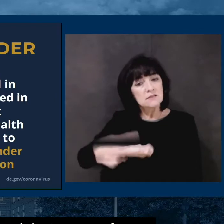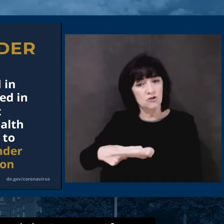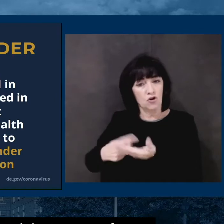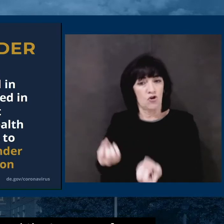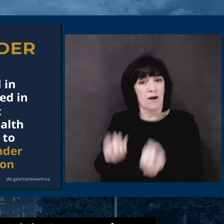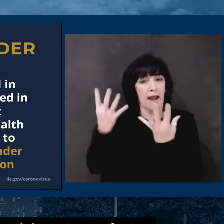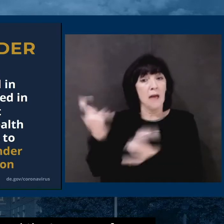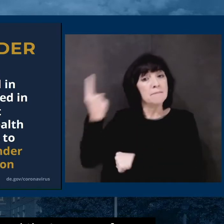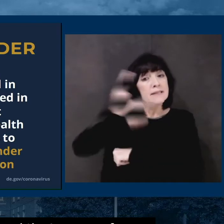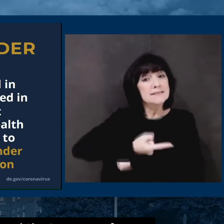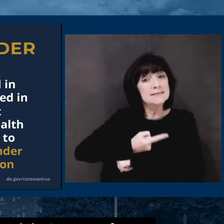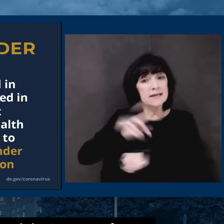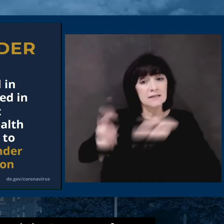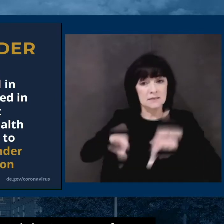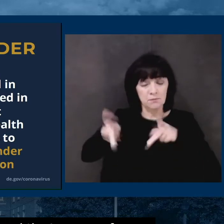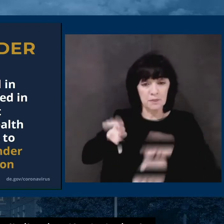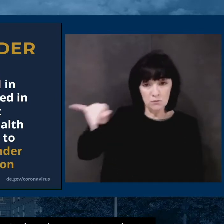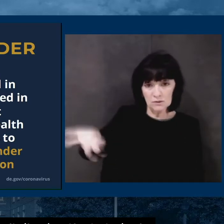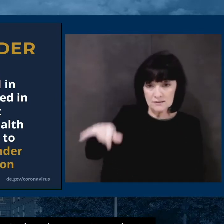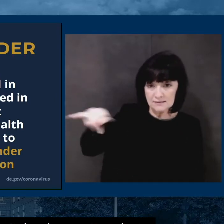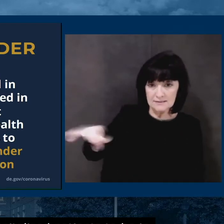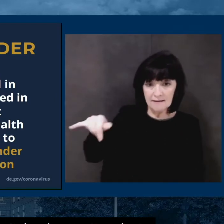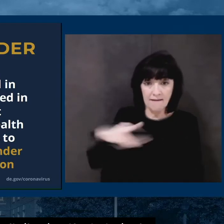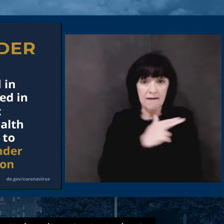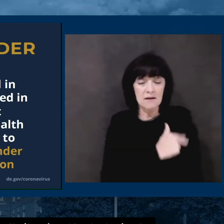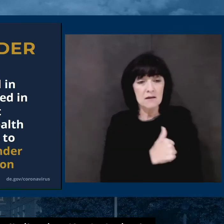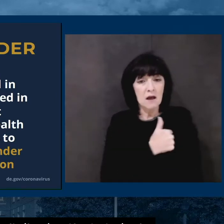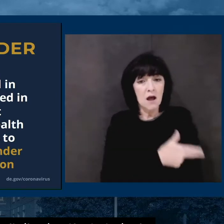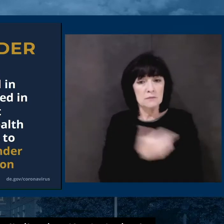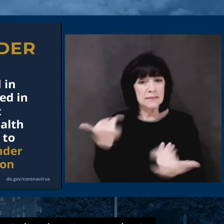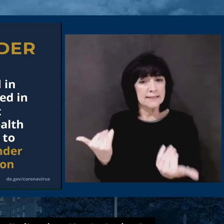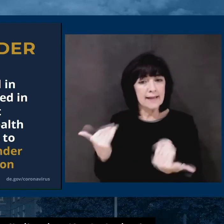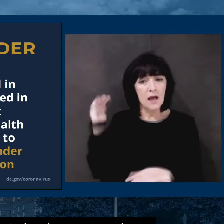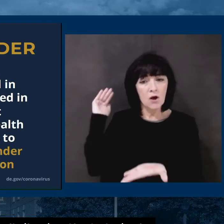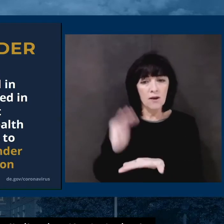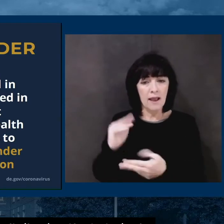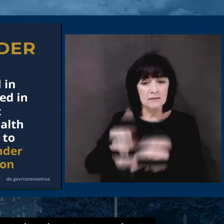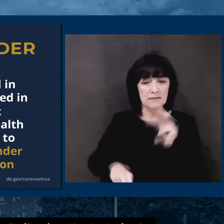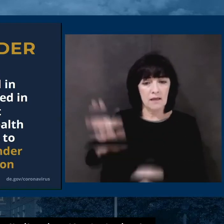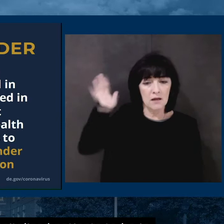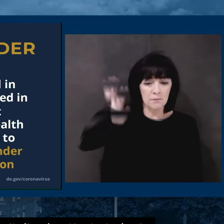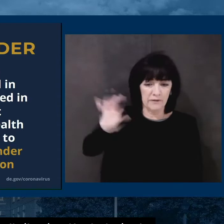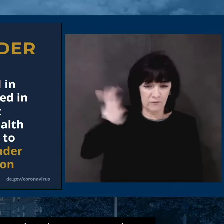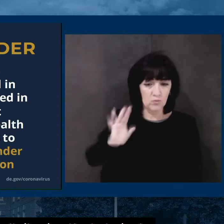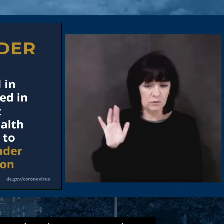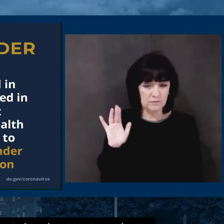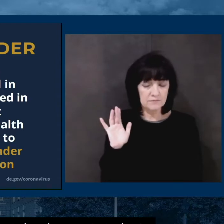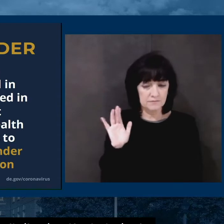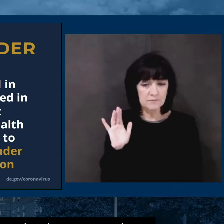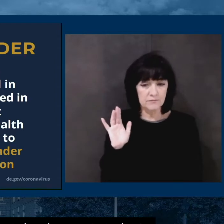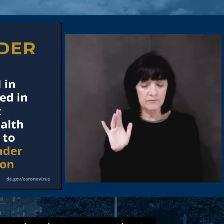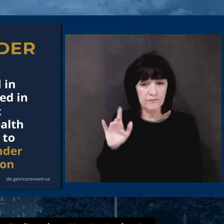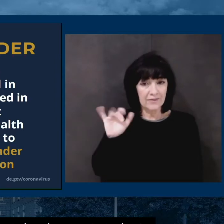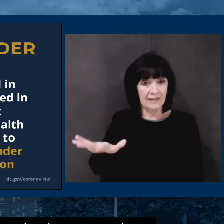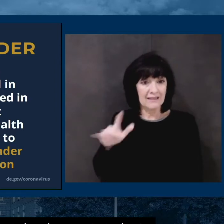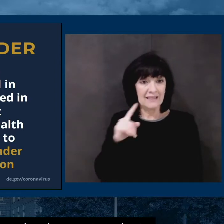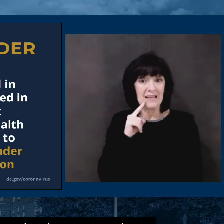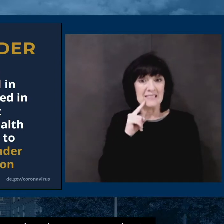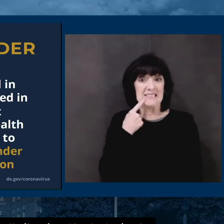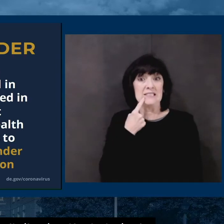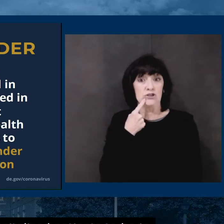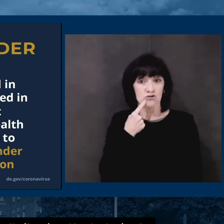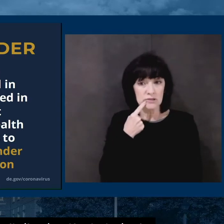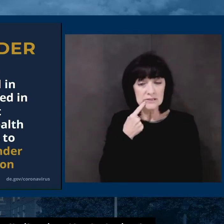the hospital is fewer than it was in the spring. The acuity of the